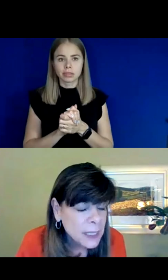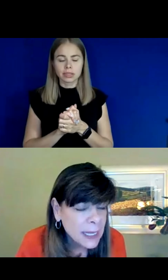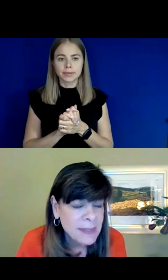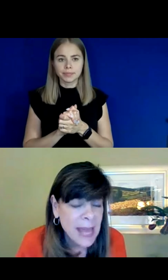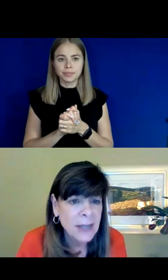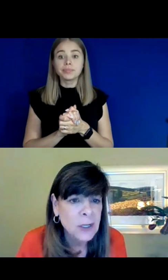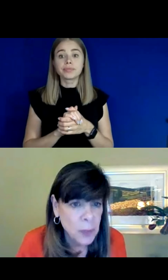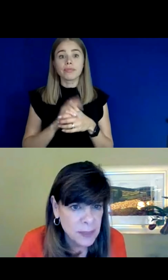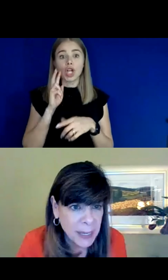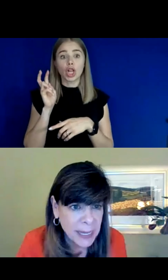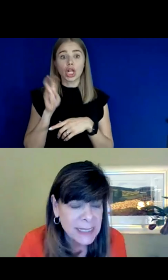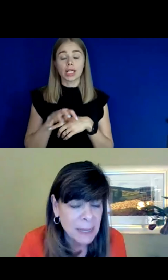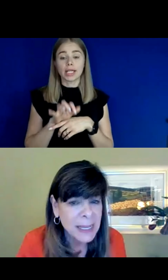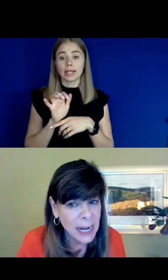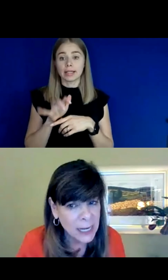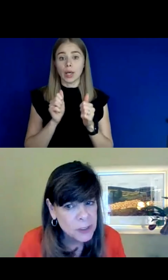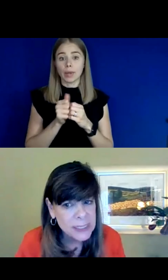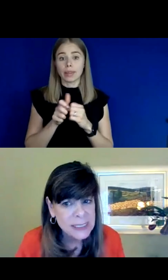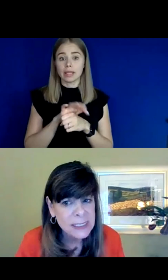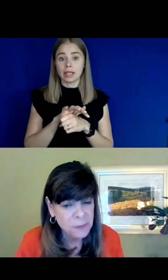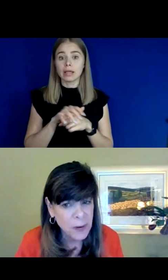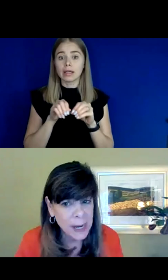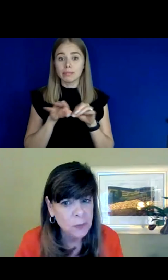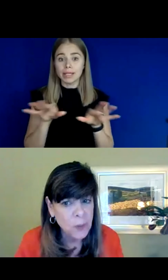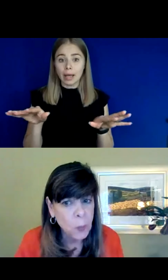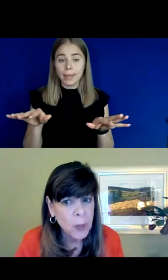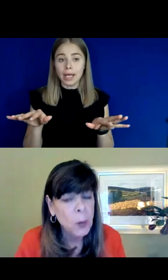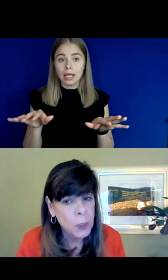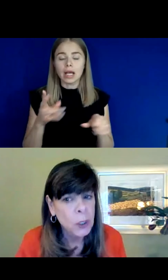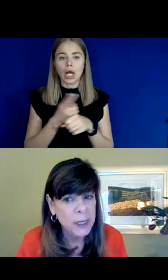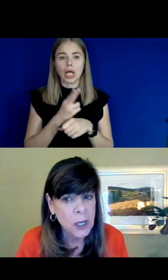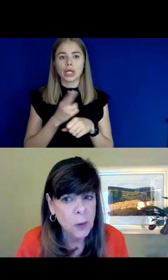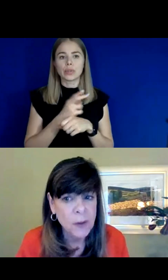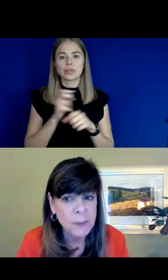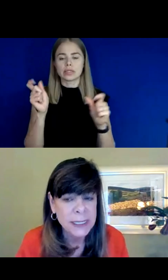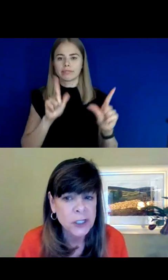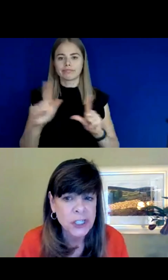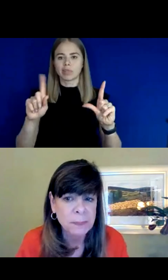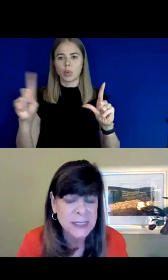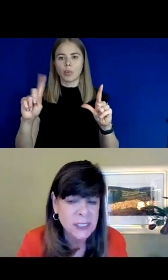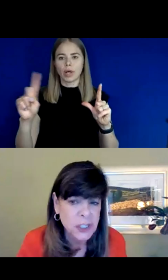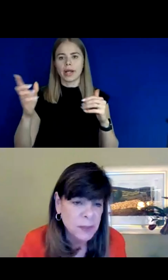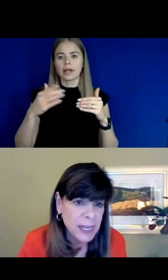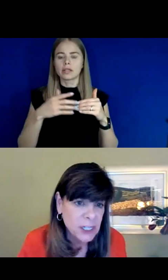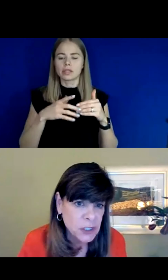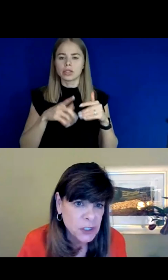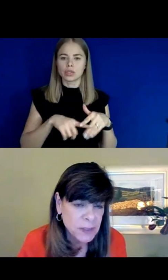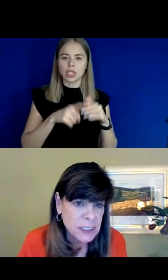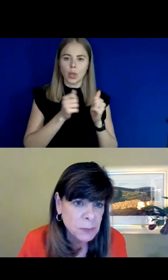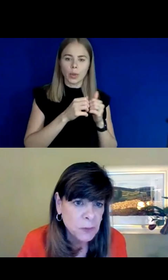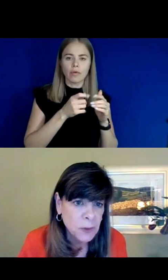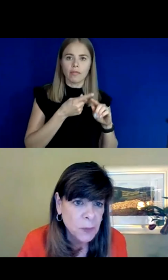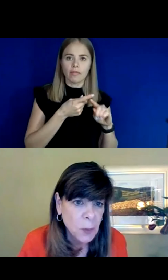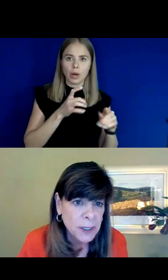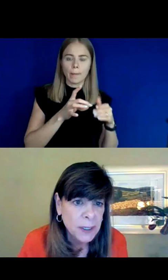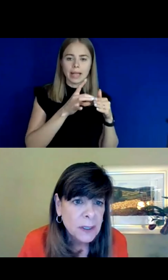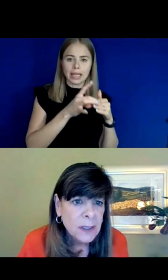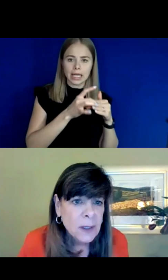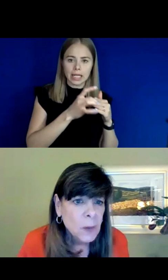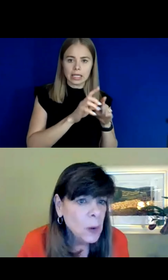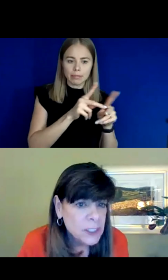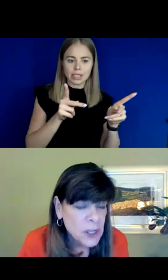In looking at that with the pandemic, and I use this as a framer for where we're going to go from a leadership position with aging services moving